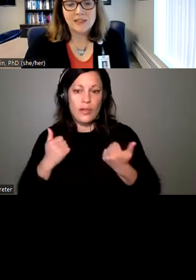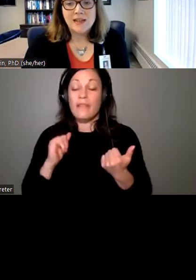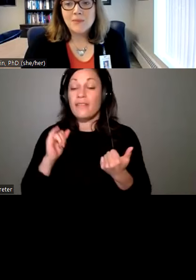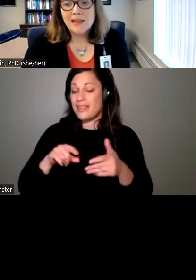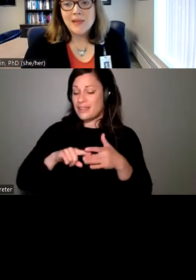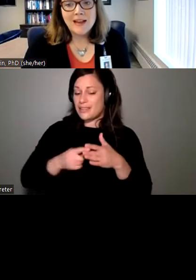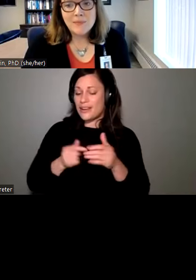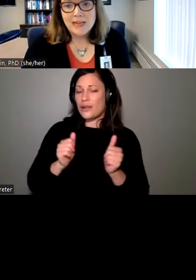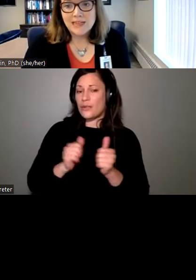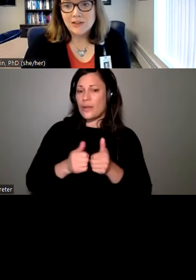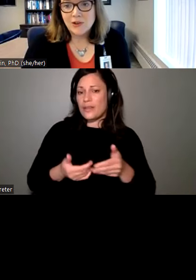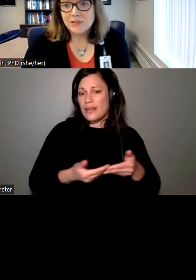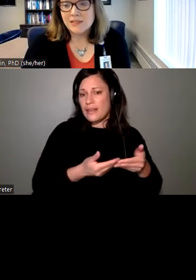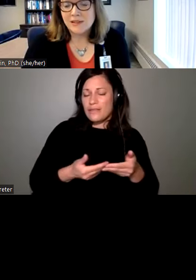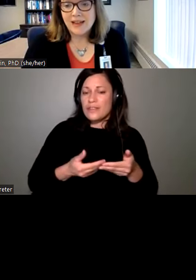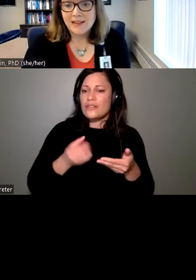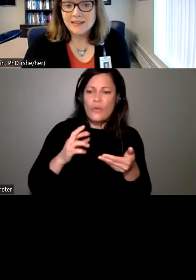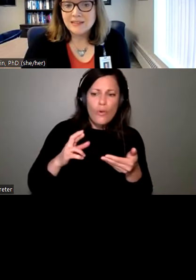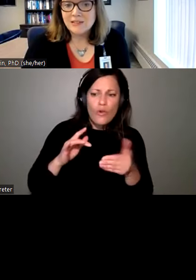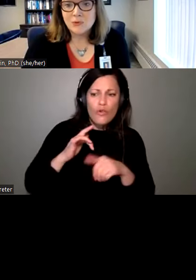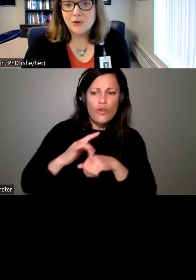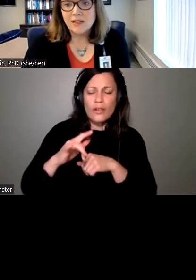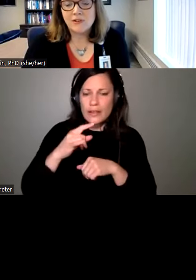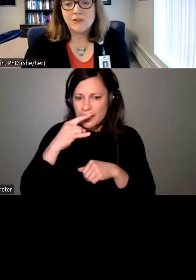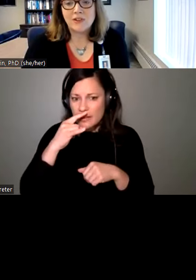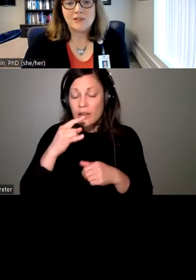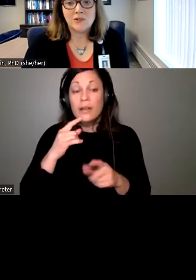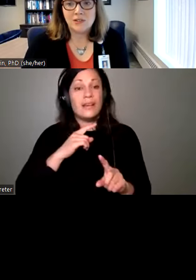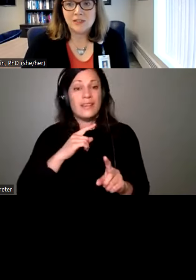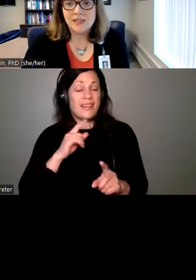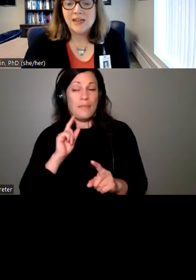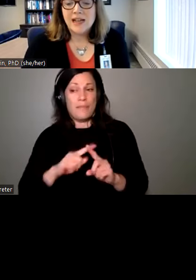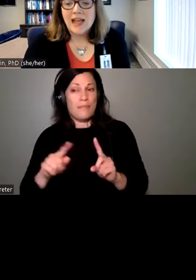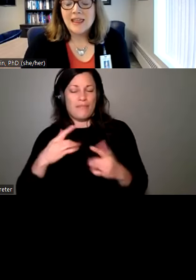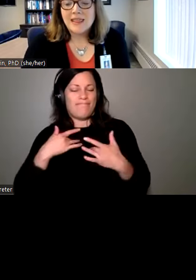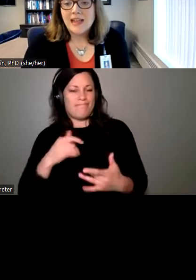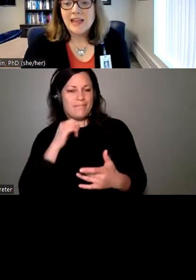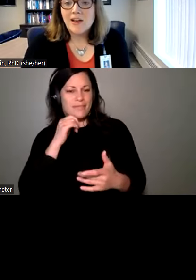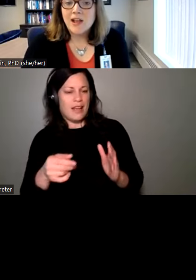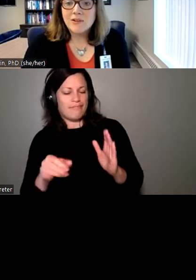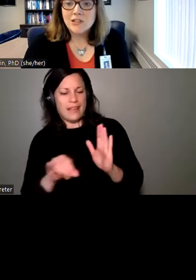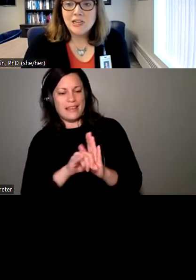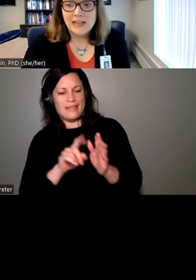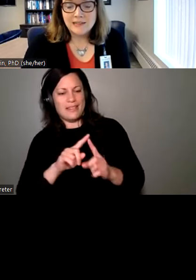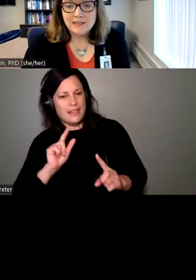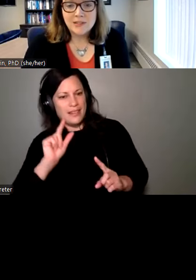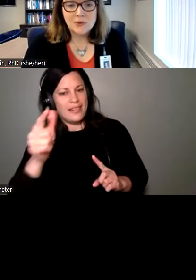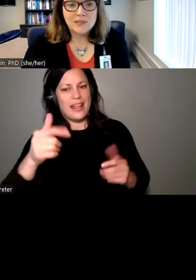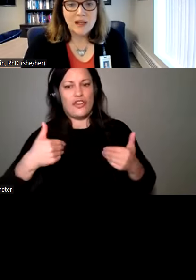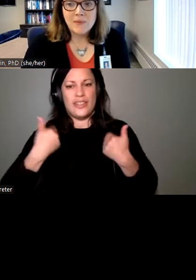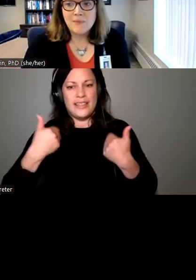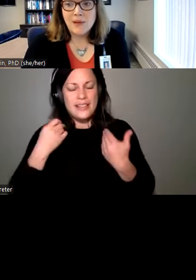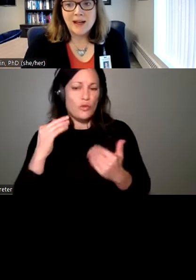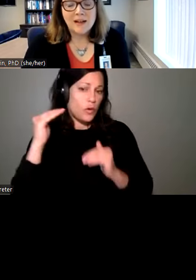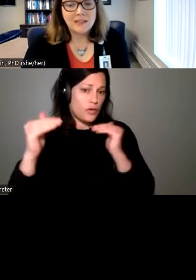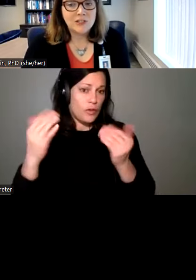childhood, but they may not be diagnosed until adolescence or even early adulthood. And they are heterogeneous, so